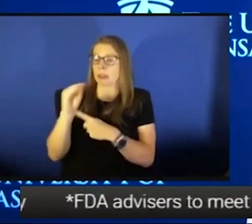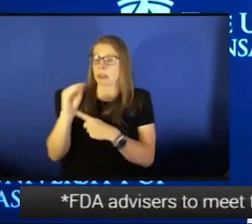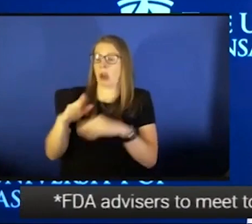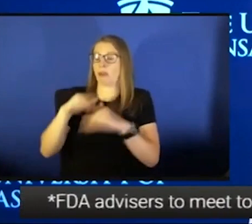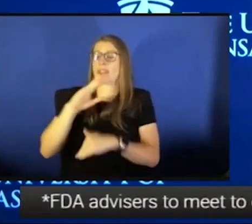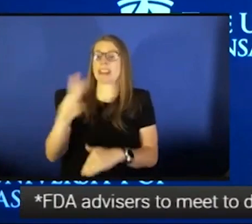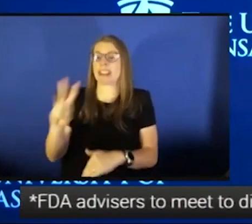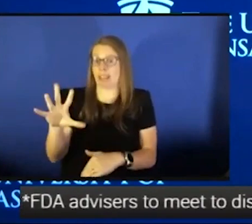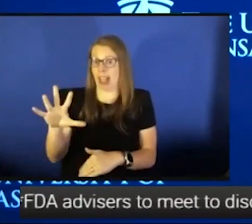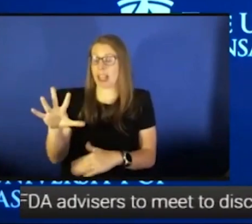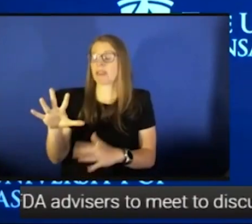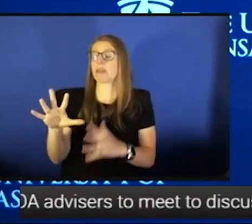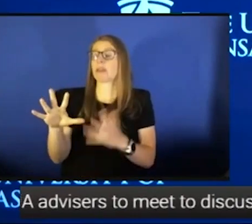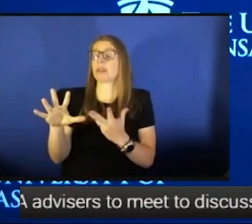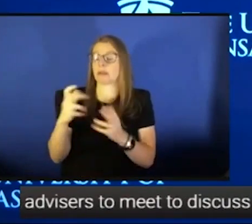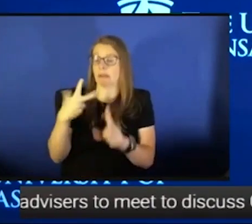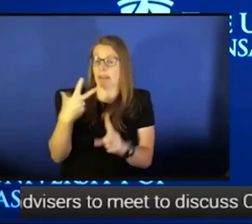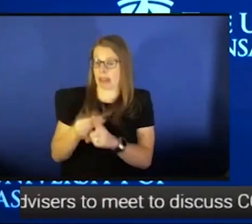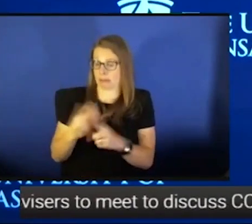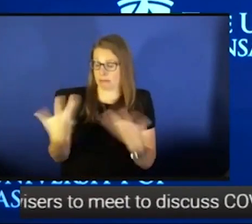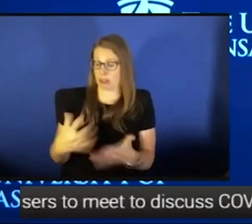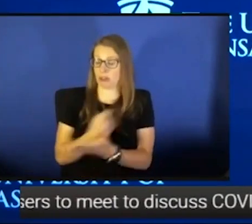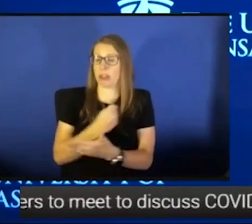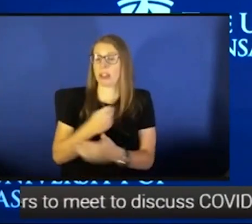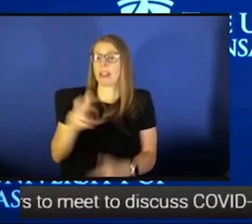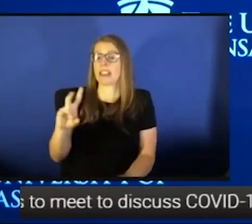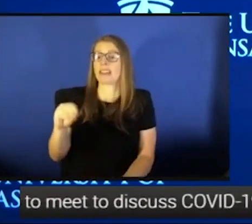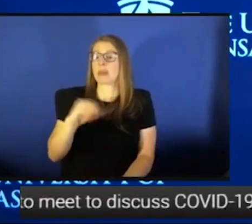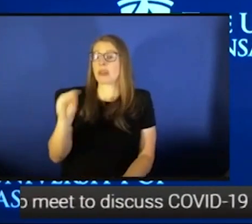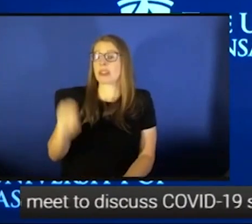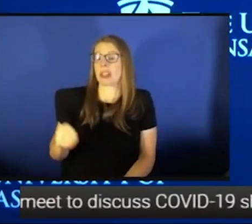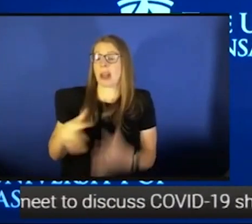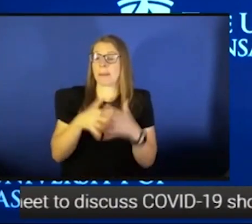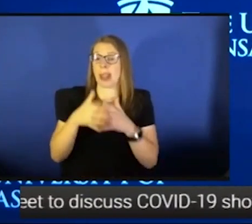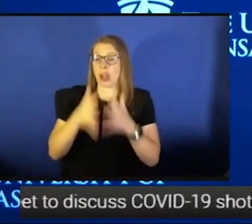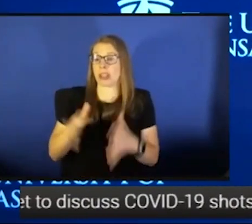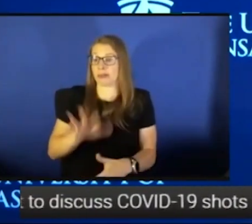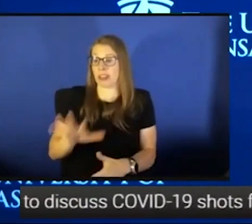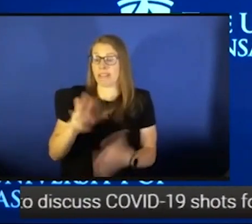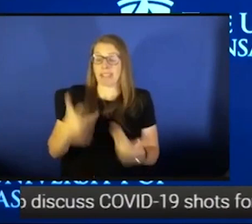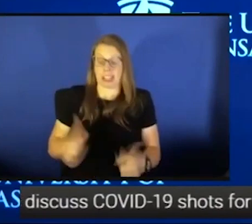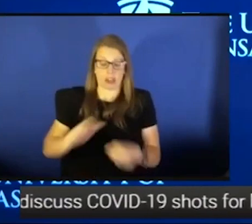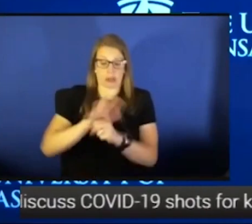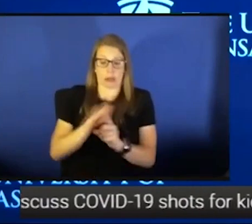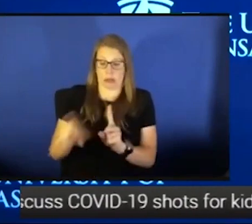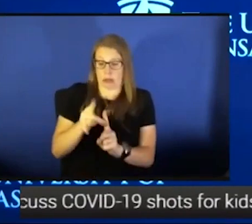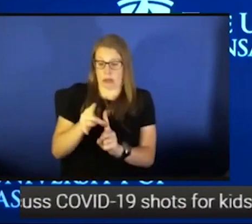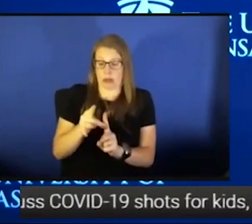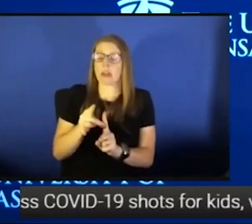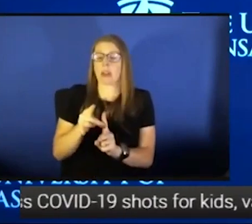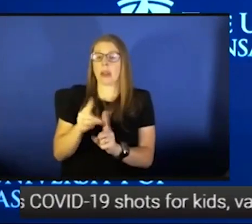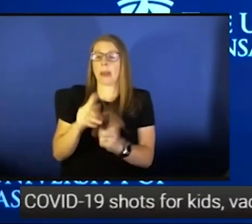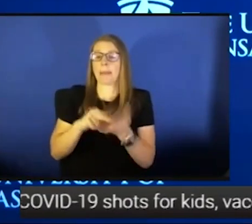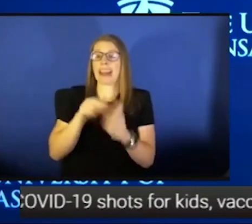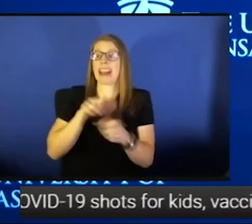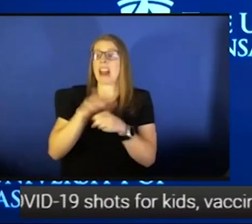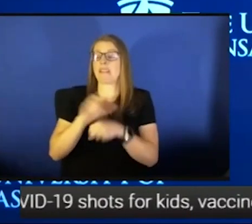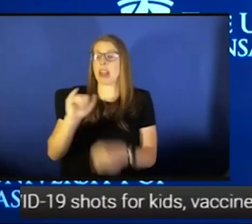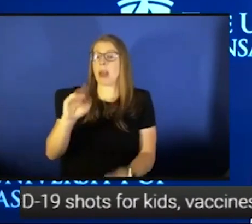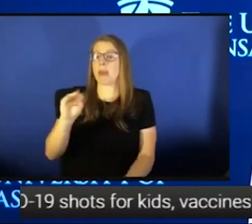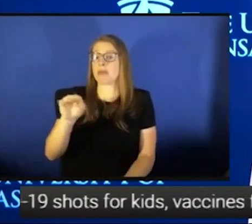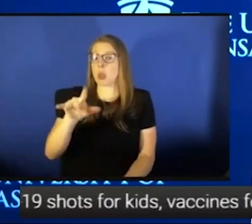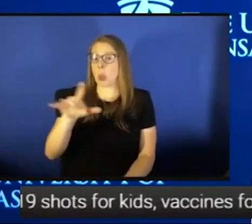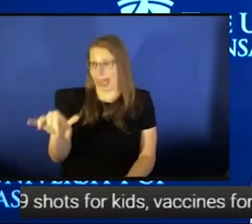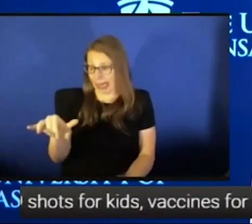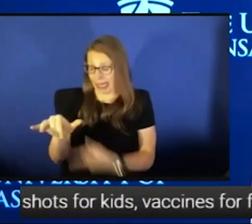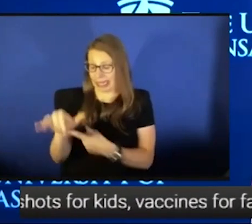been vaccinated, and 70% of Americans or thereabouts having had COVID has given us enough immunity that hopefully we will not